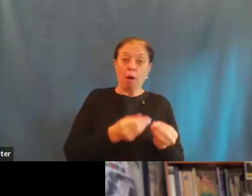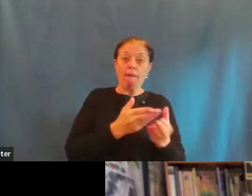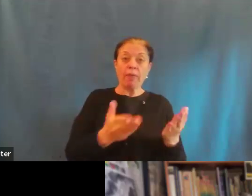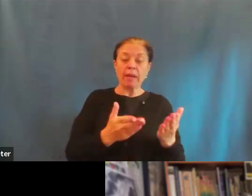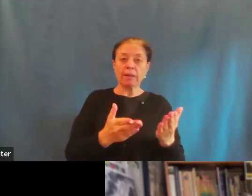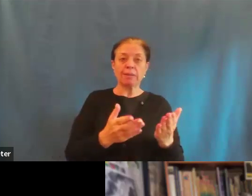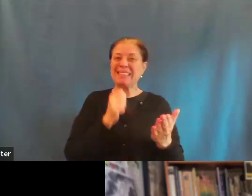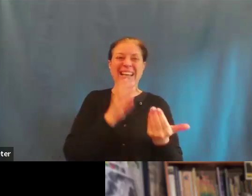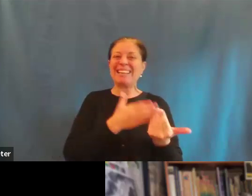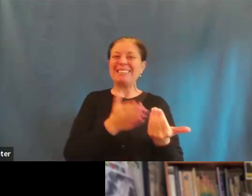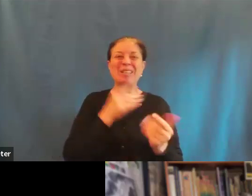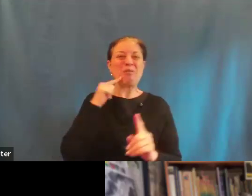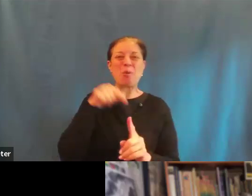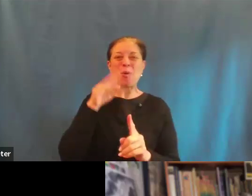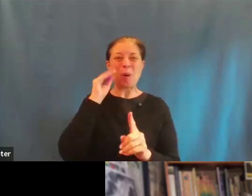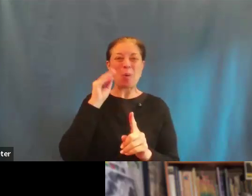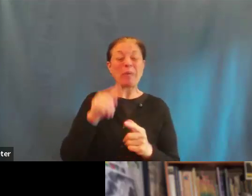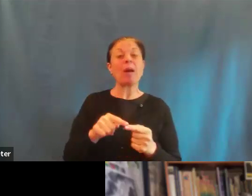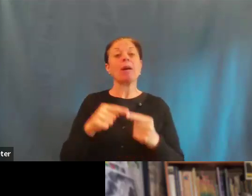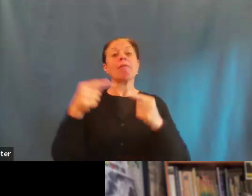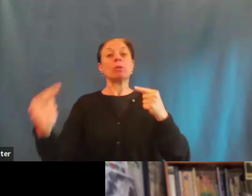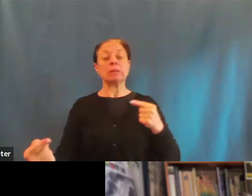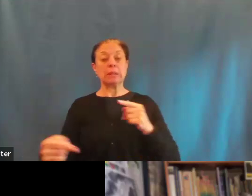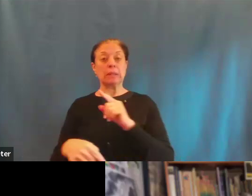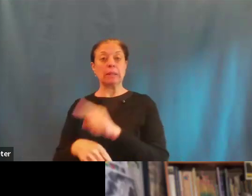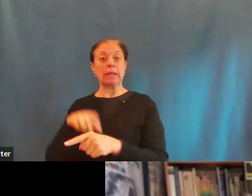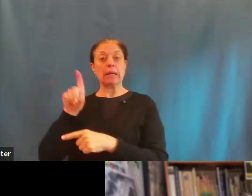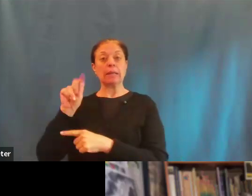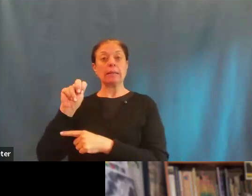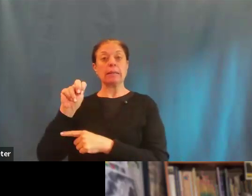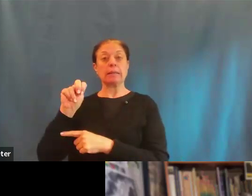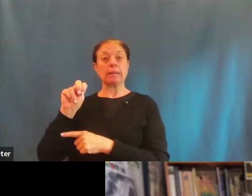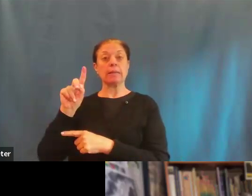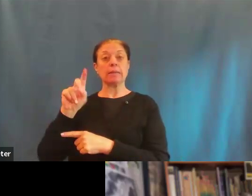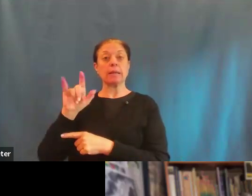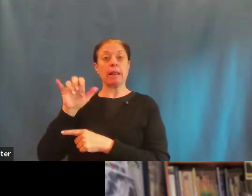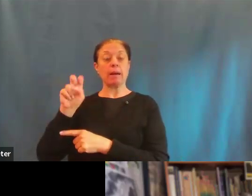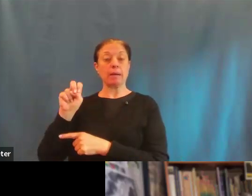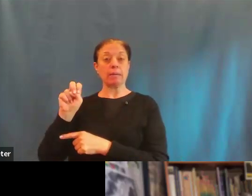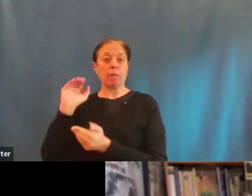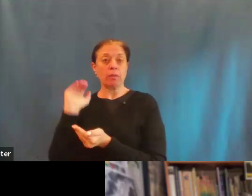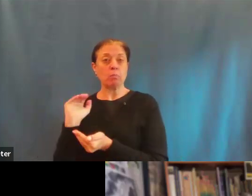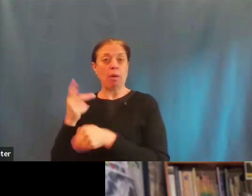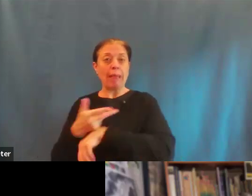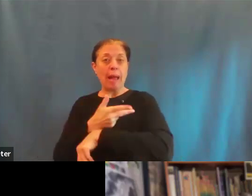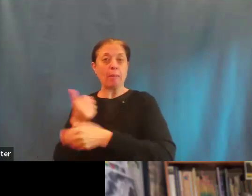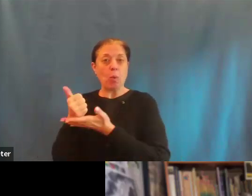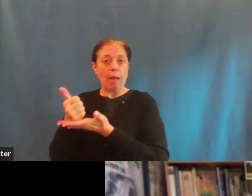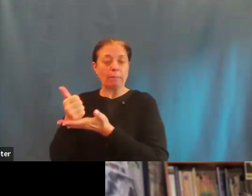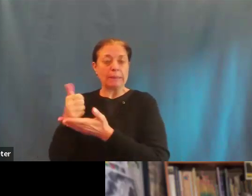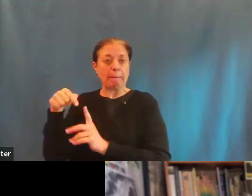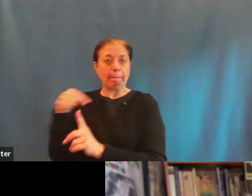that don't come as easy. Conversely, Dandelion, which is the little lamb that helps him,